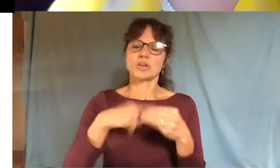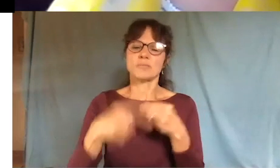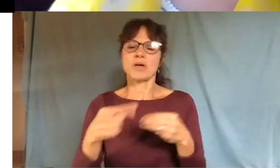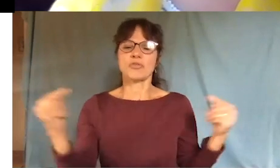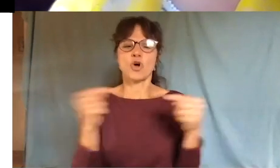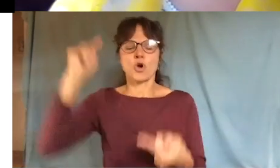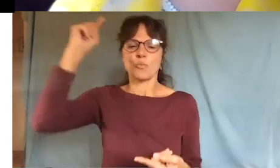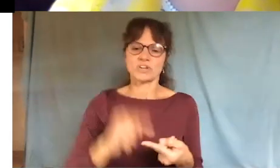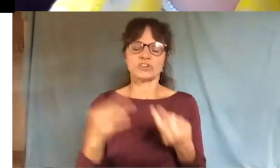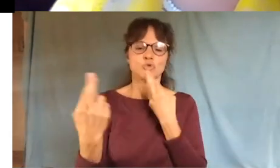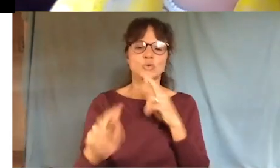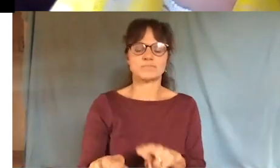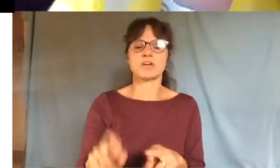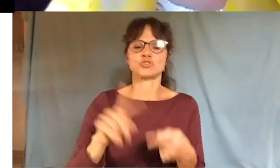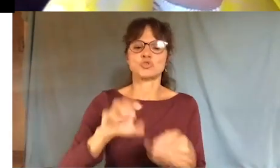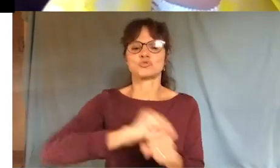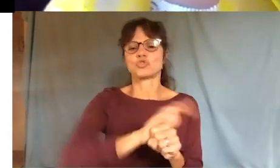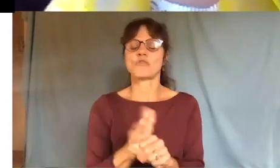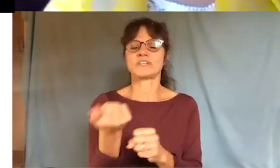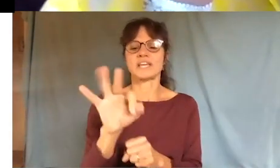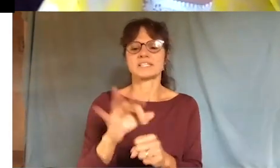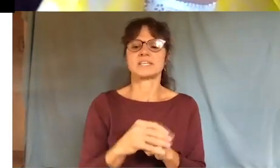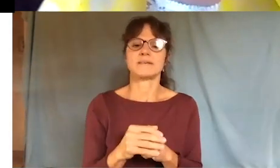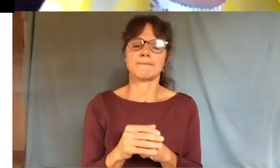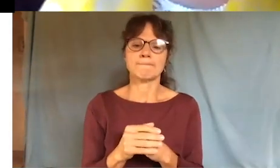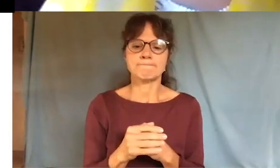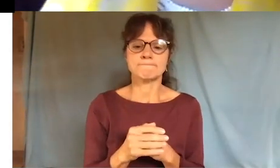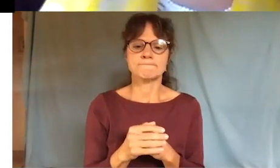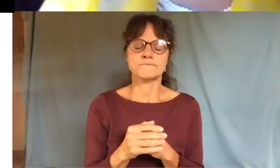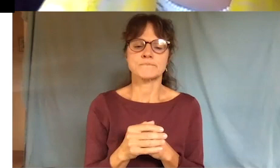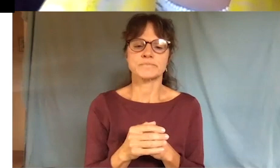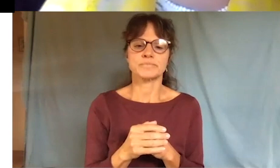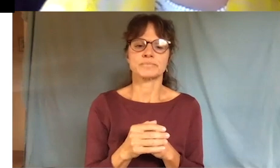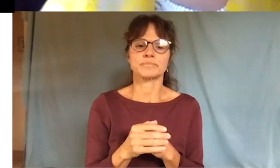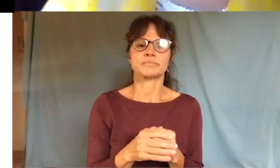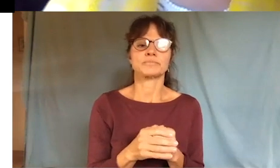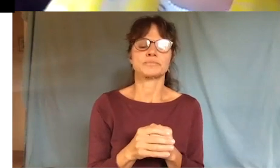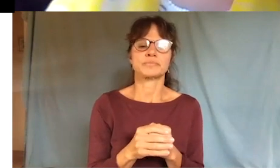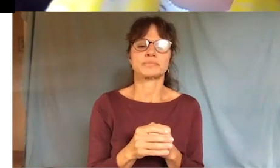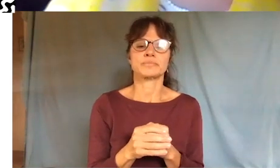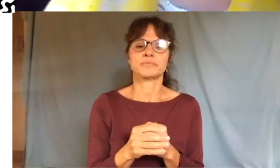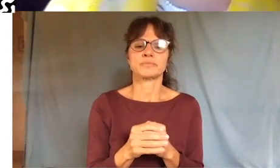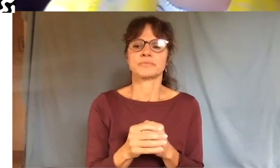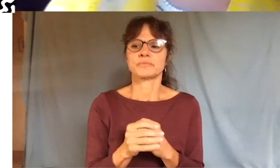reduction response to COVID-19. Next slide, please.